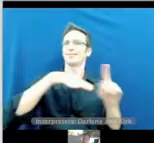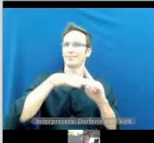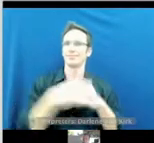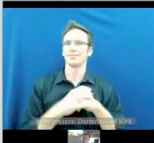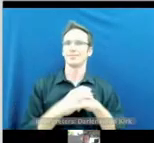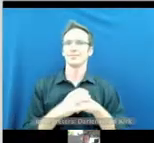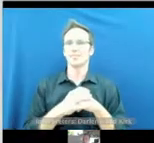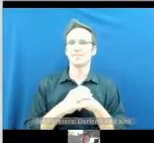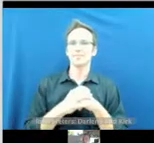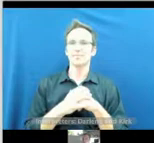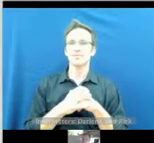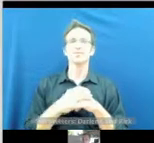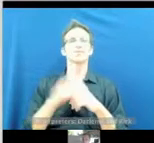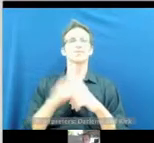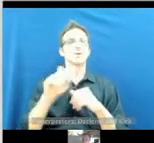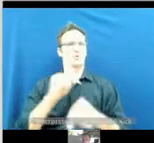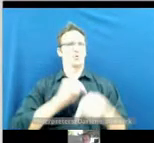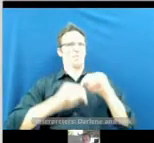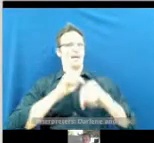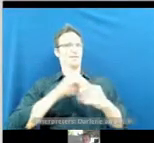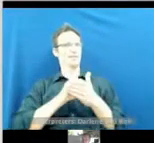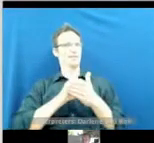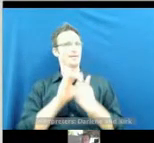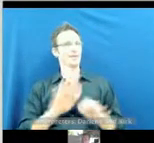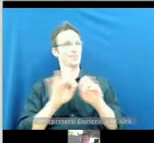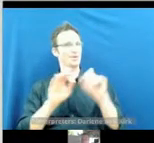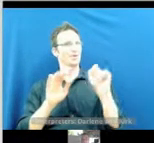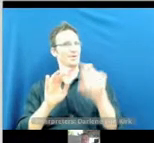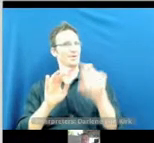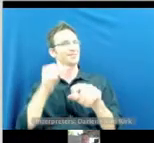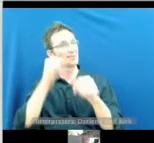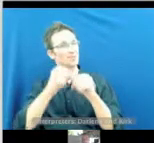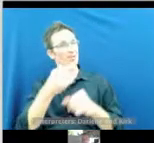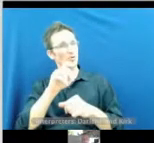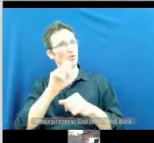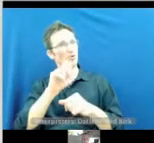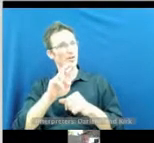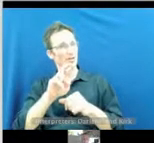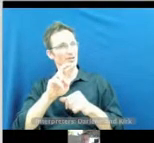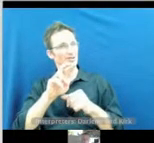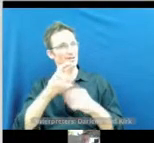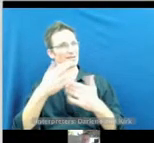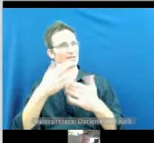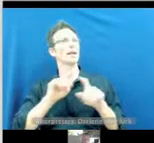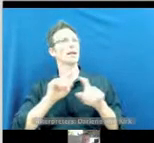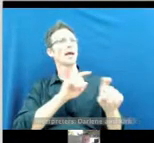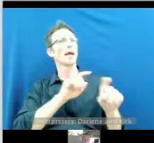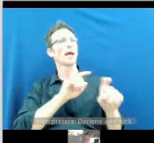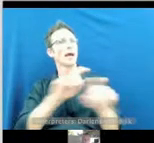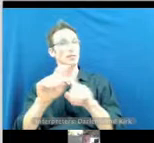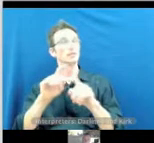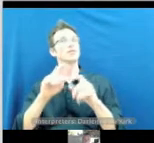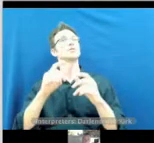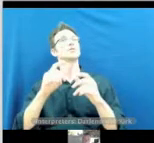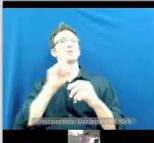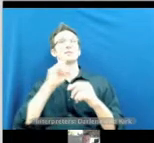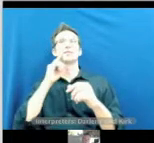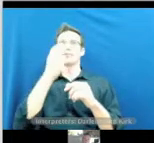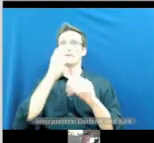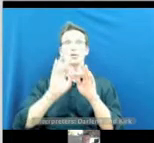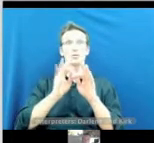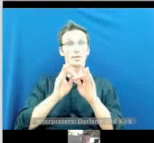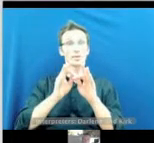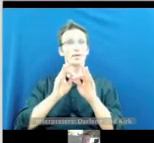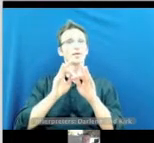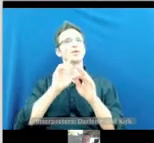I go back here to this question that Grover asks us, is it really a matter of setting or is it a matter of access? And so